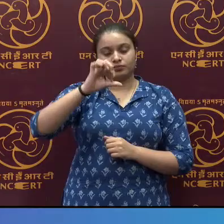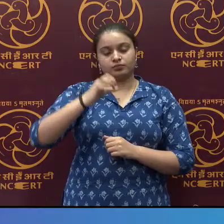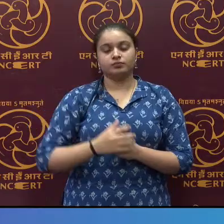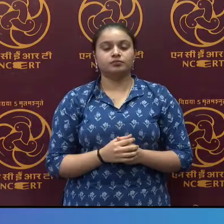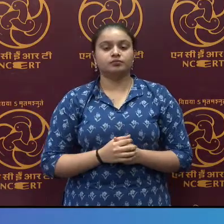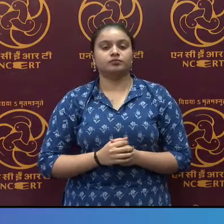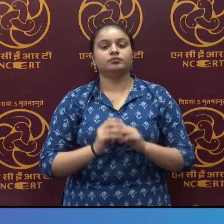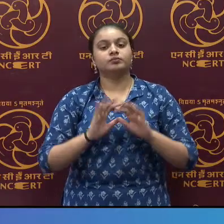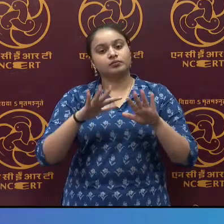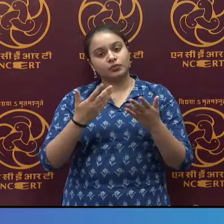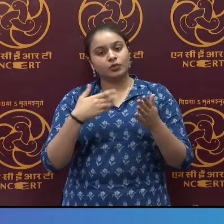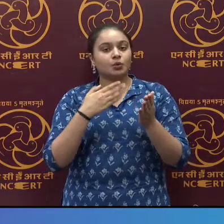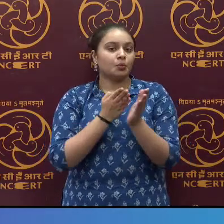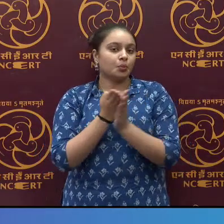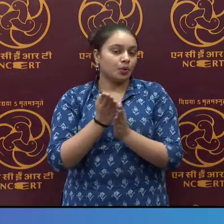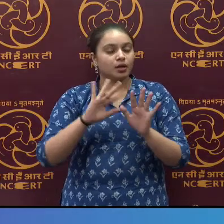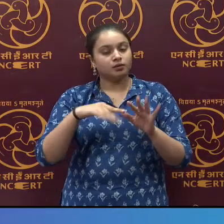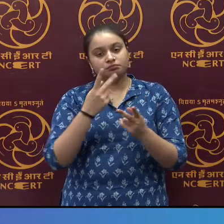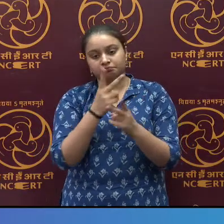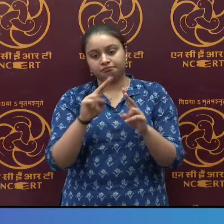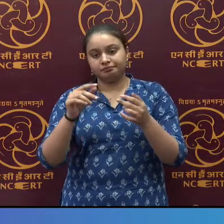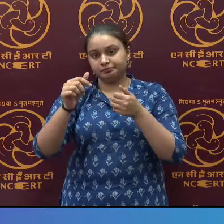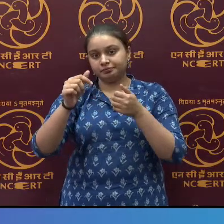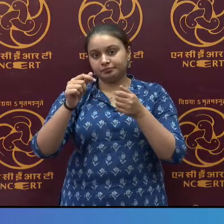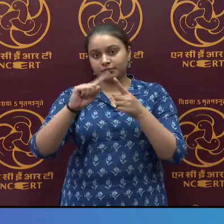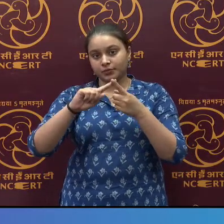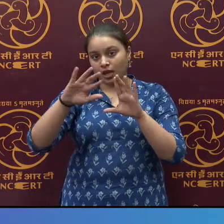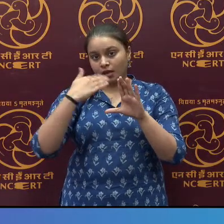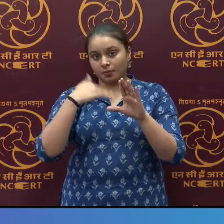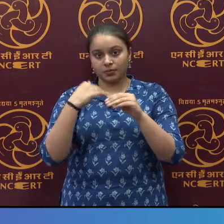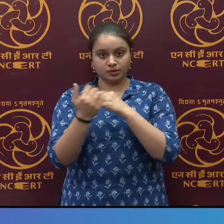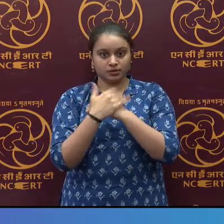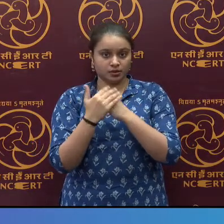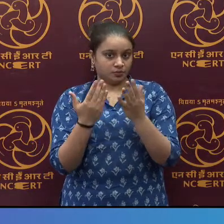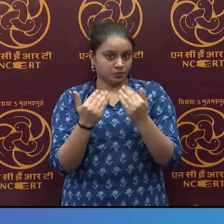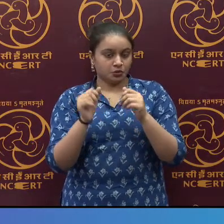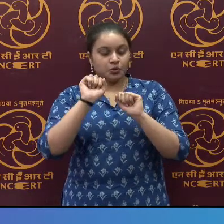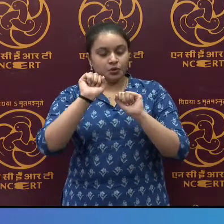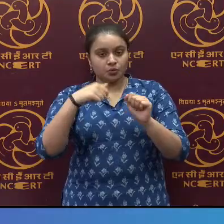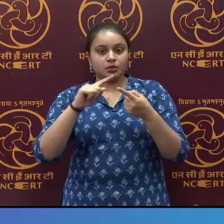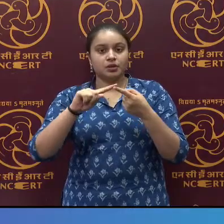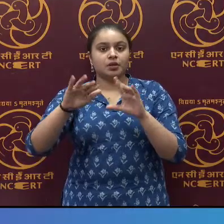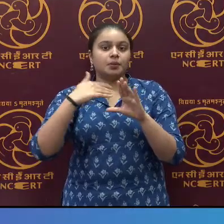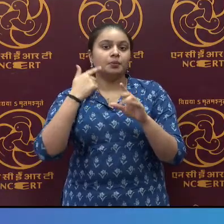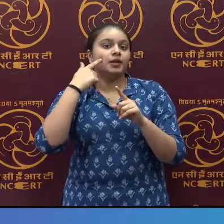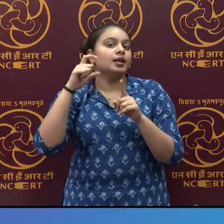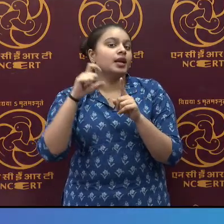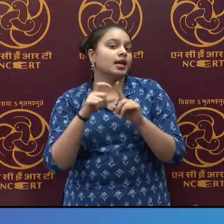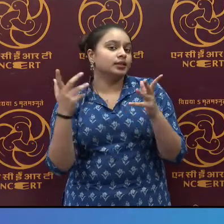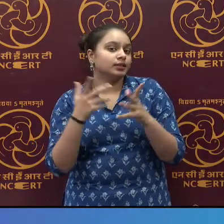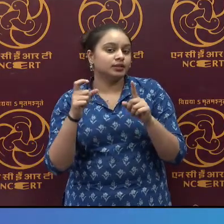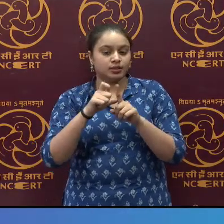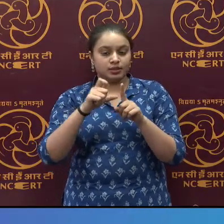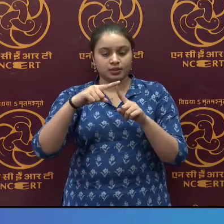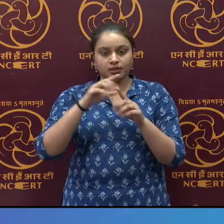8800440559. Apart from this, you can also write an email to us, and for that you can take down our email ID, which is